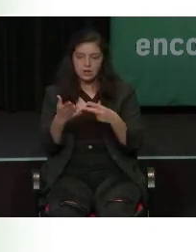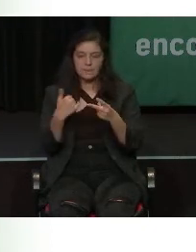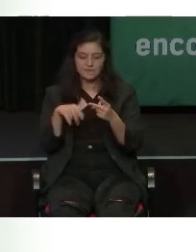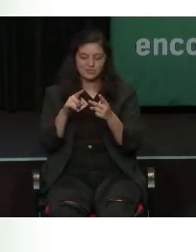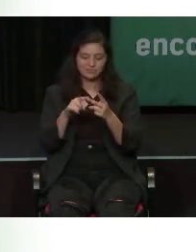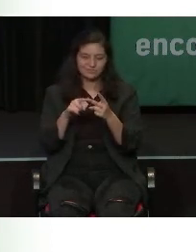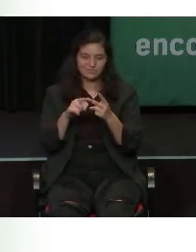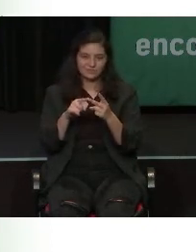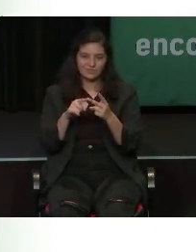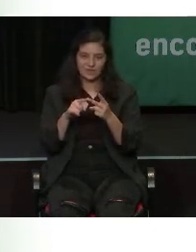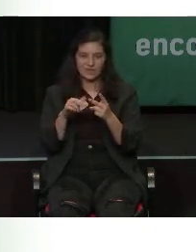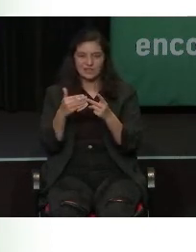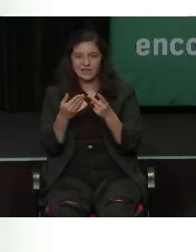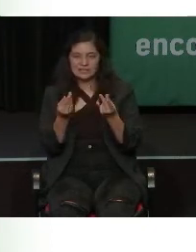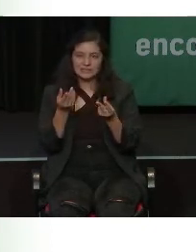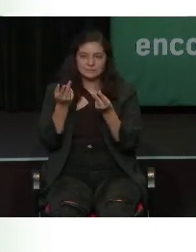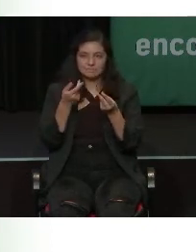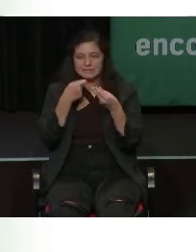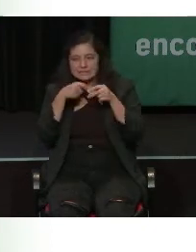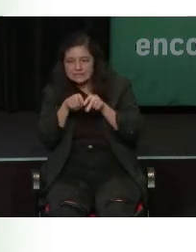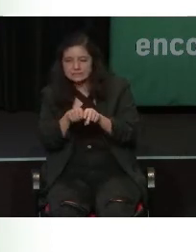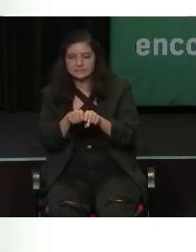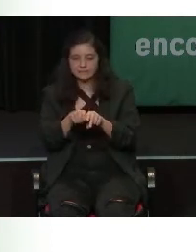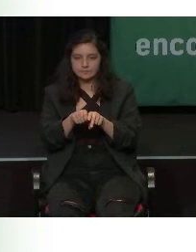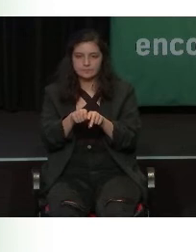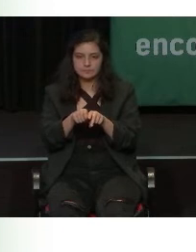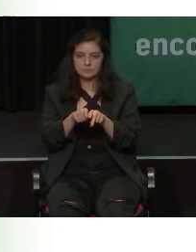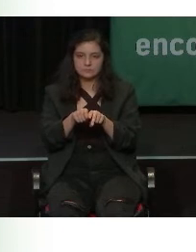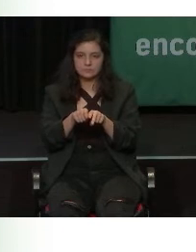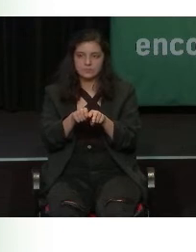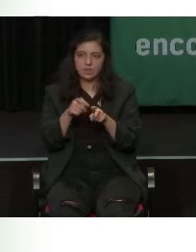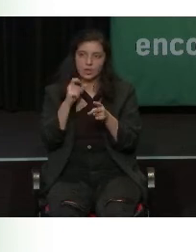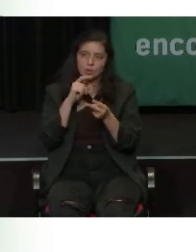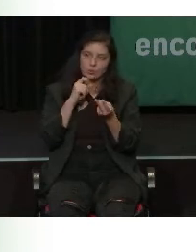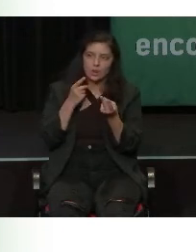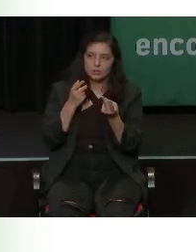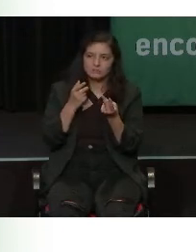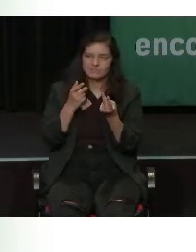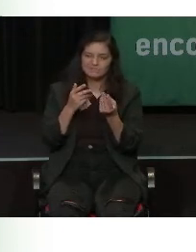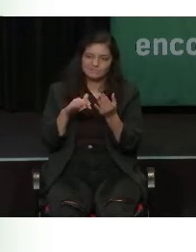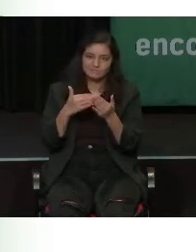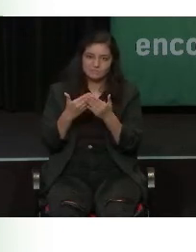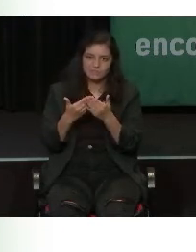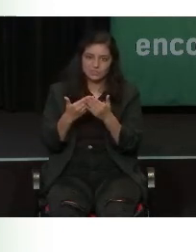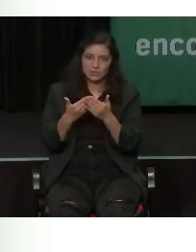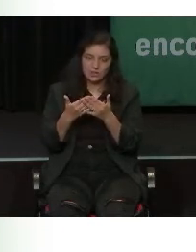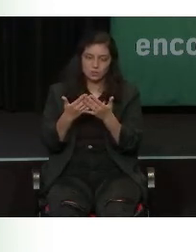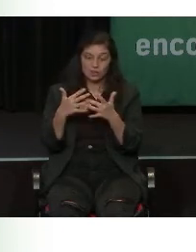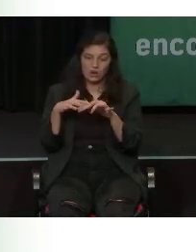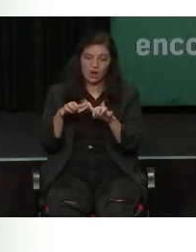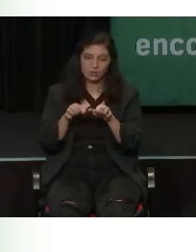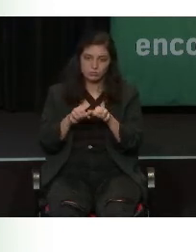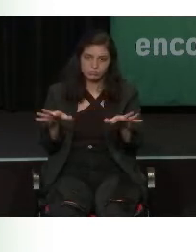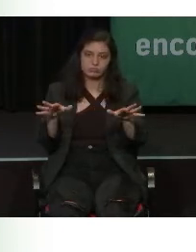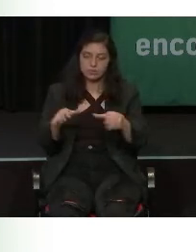has this Mr. Hyde side to it, and it can contribute to cancer development.